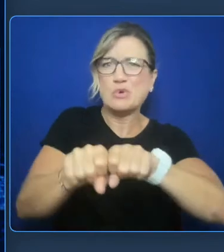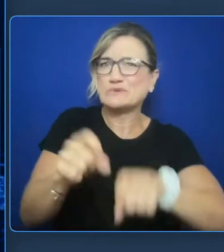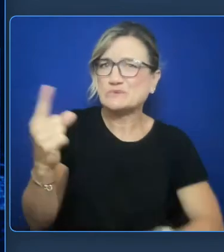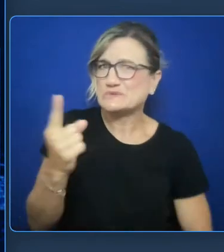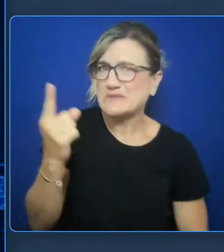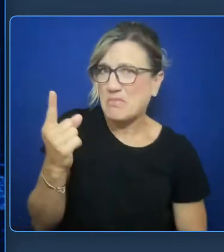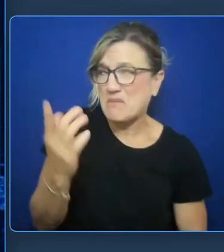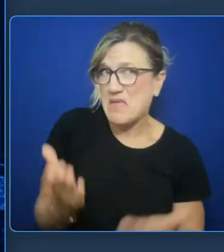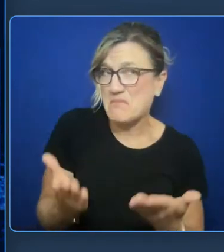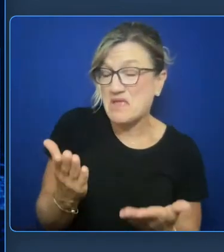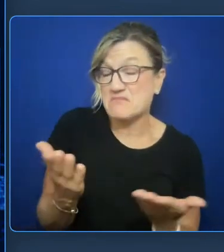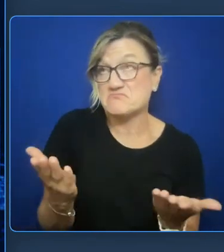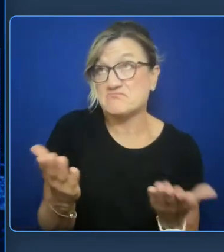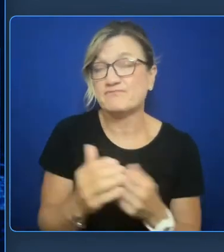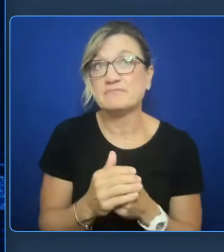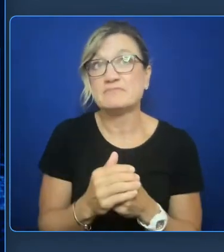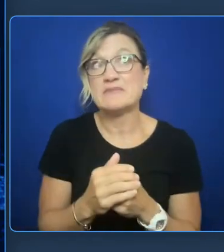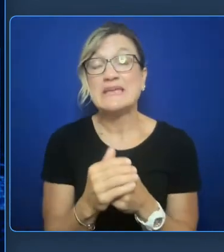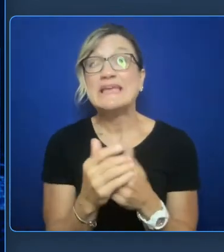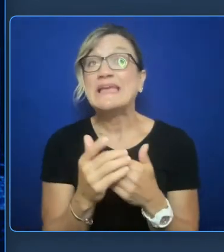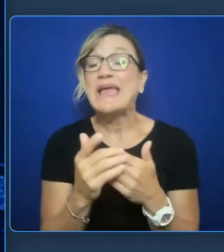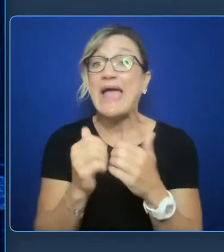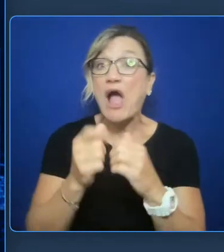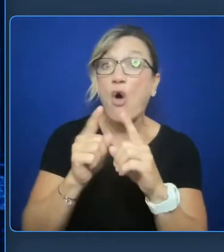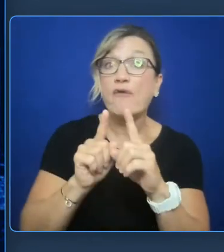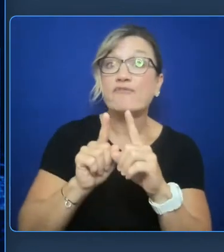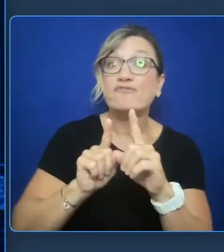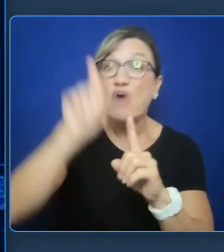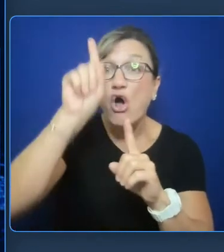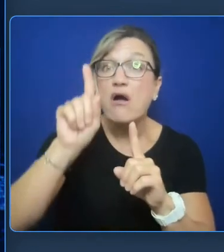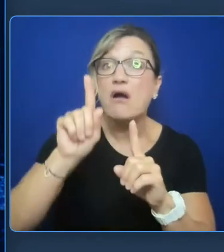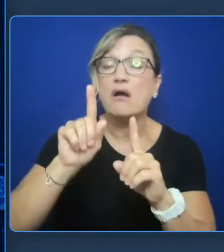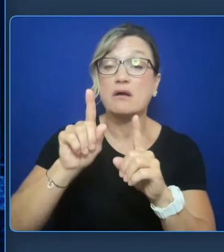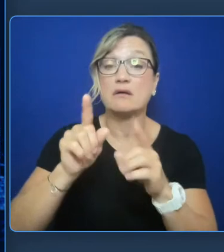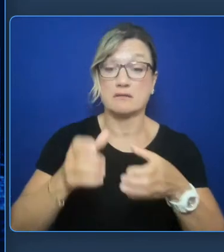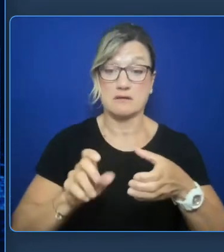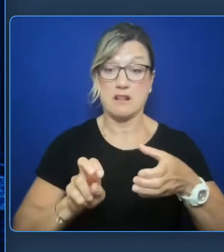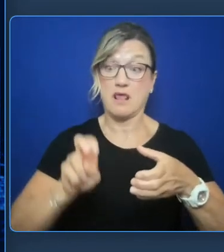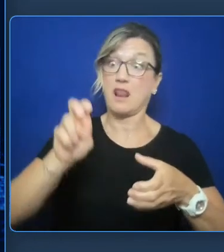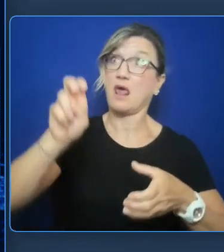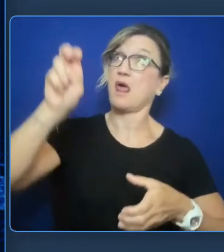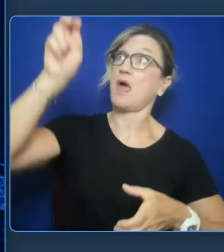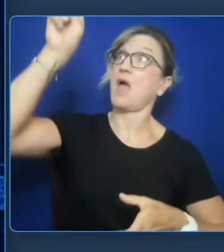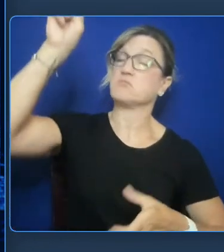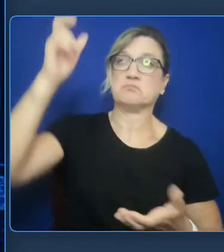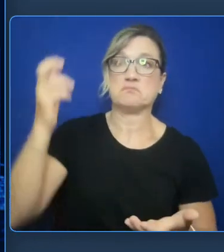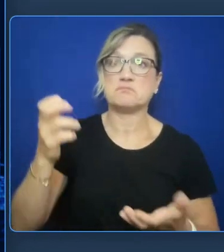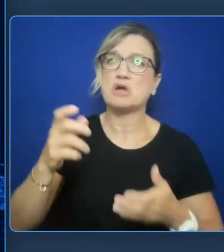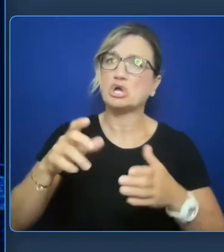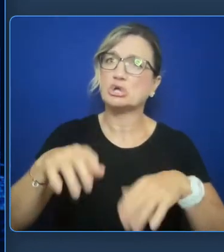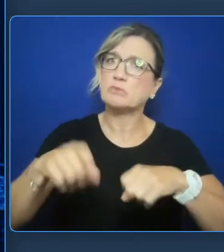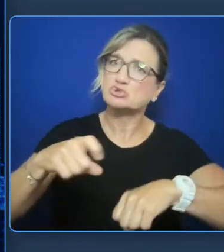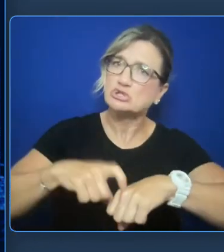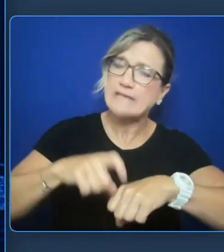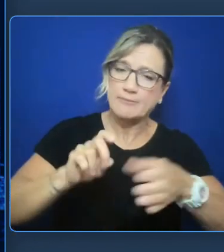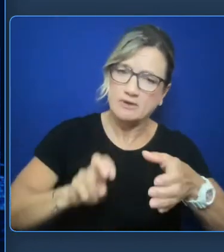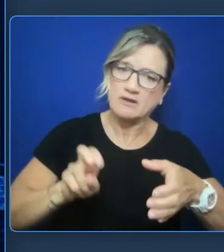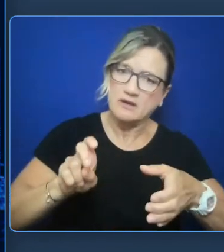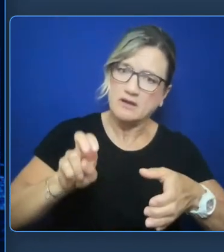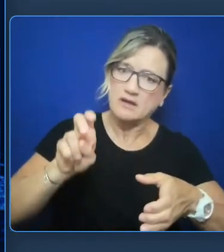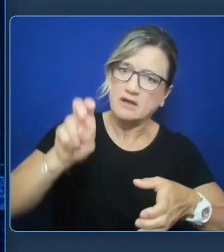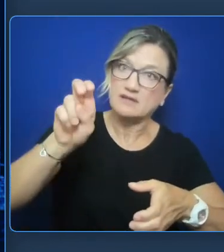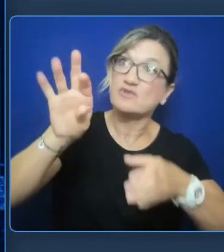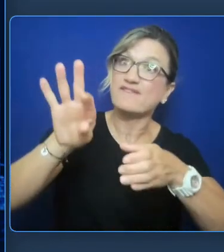kind. Can't tell how far up a tree he climbed, but it definitely took him a little bit of time to get to that